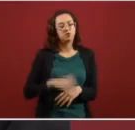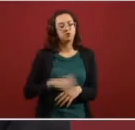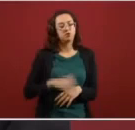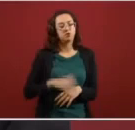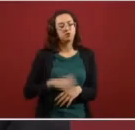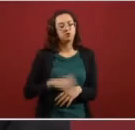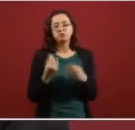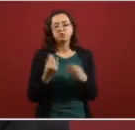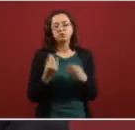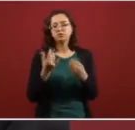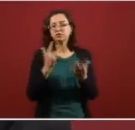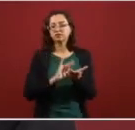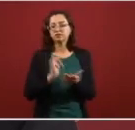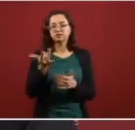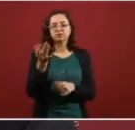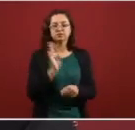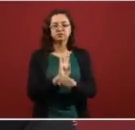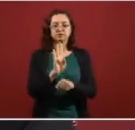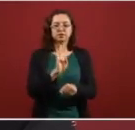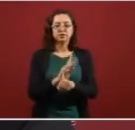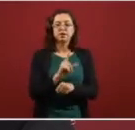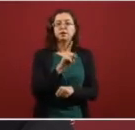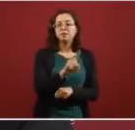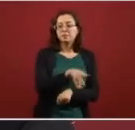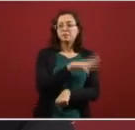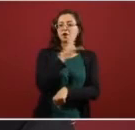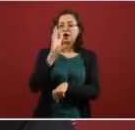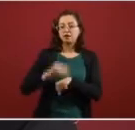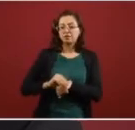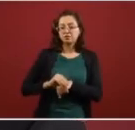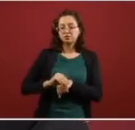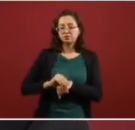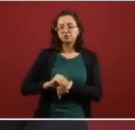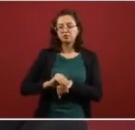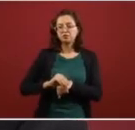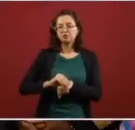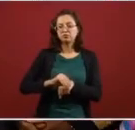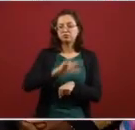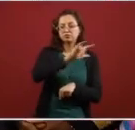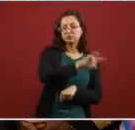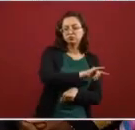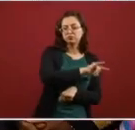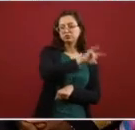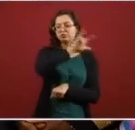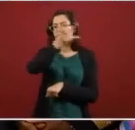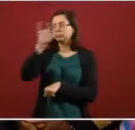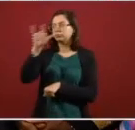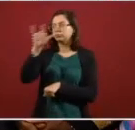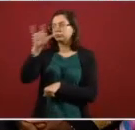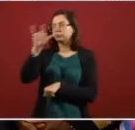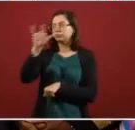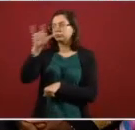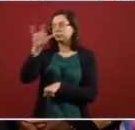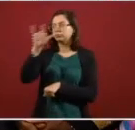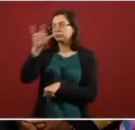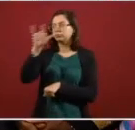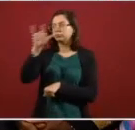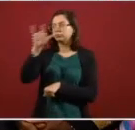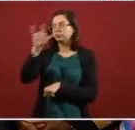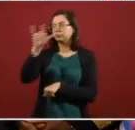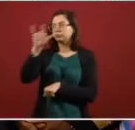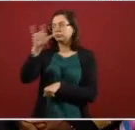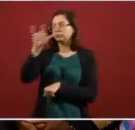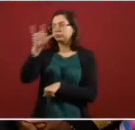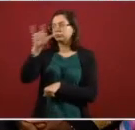of Brazil. El permiso para poder volar en el espacio aéreo de Brasil. So he gave us